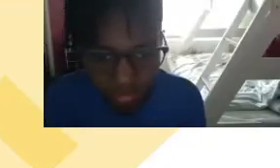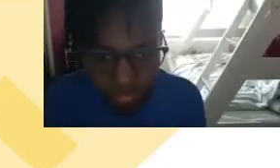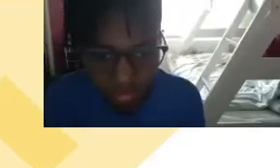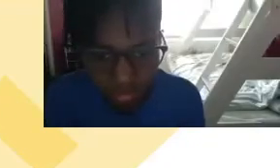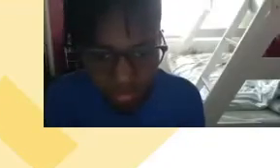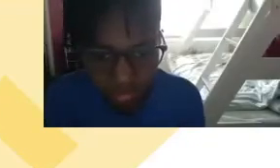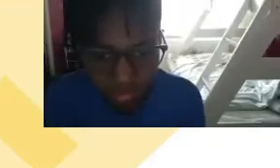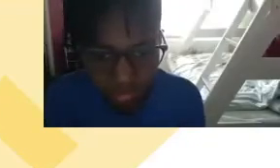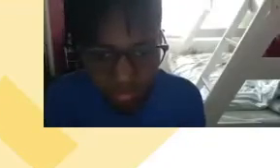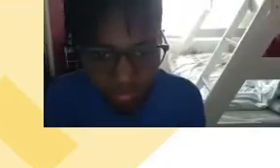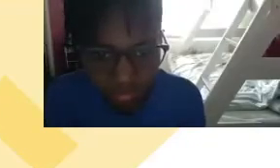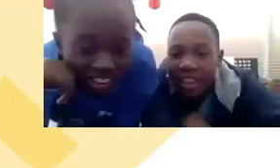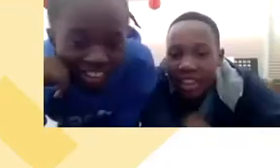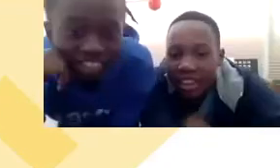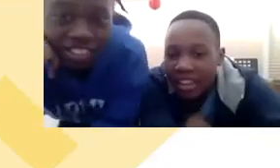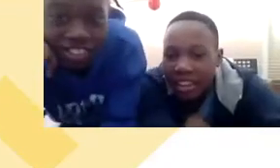Turtle.